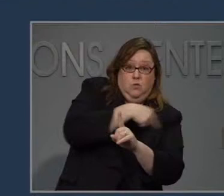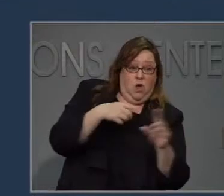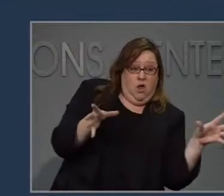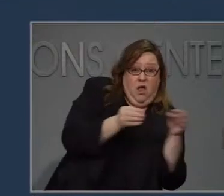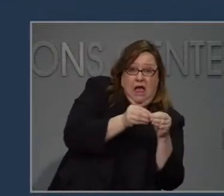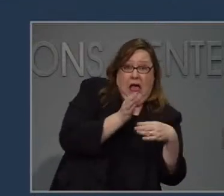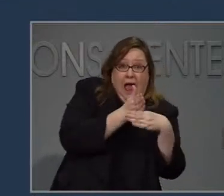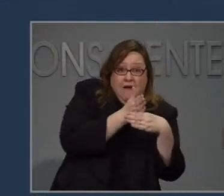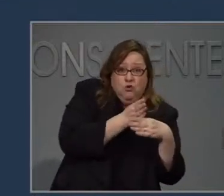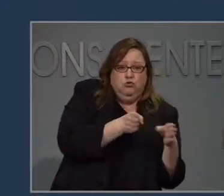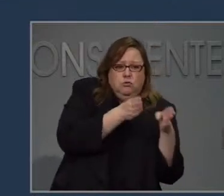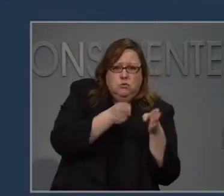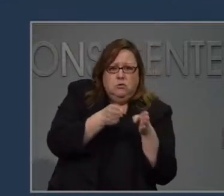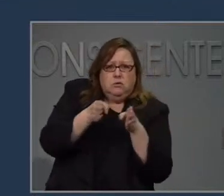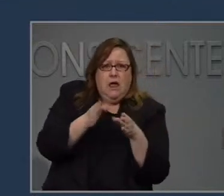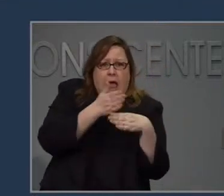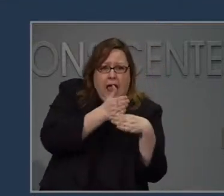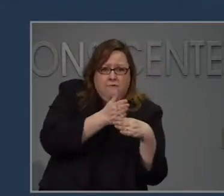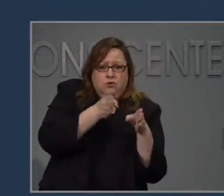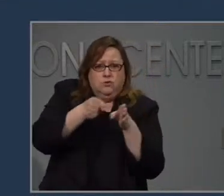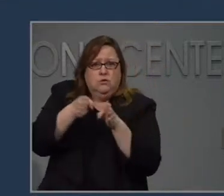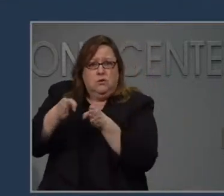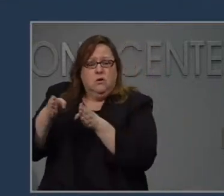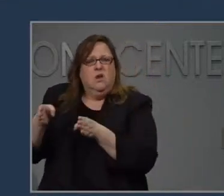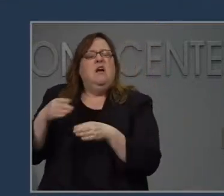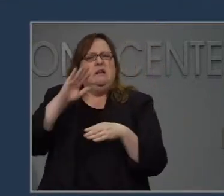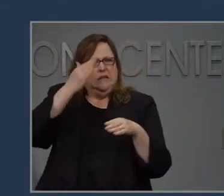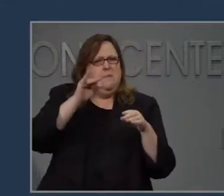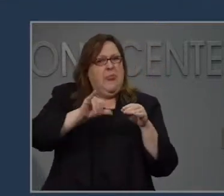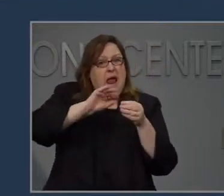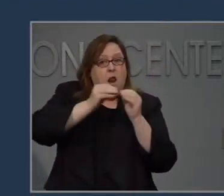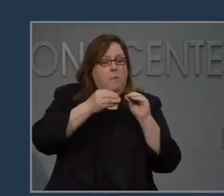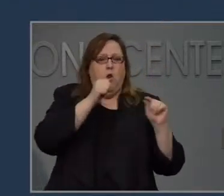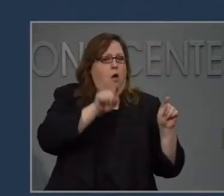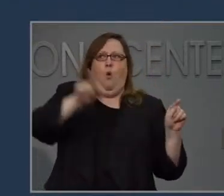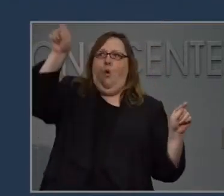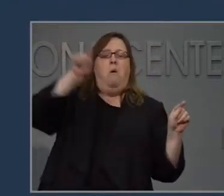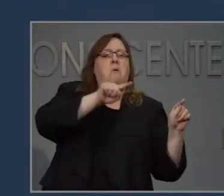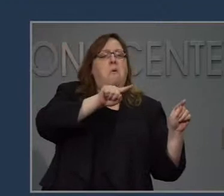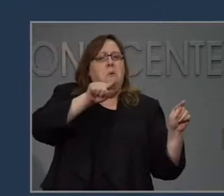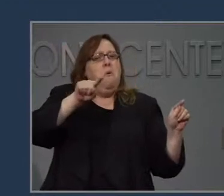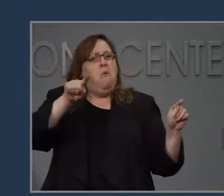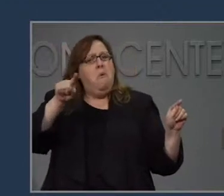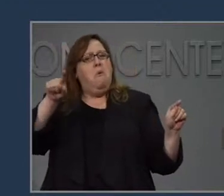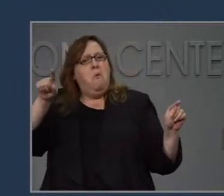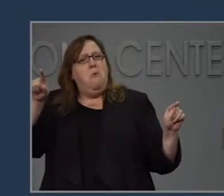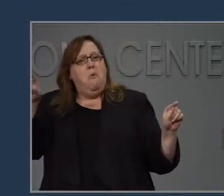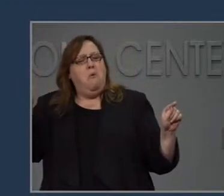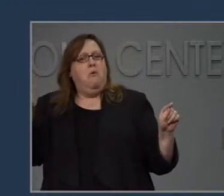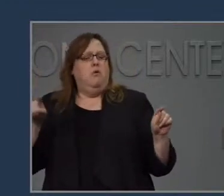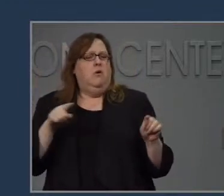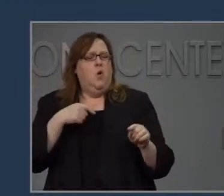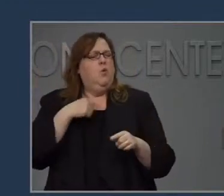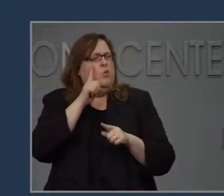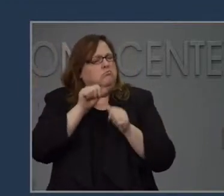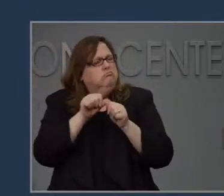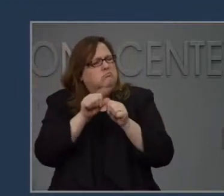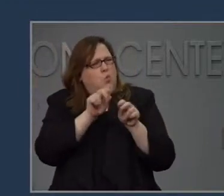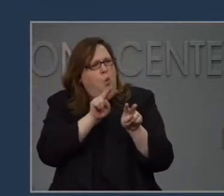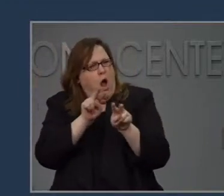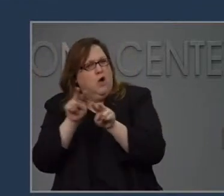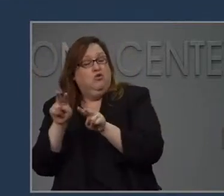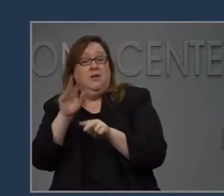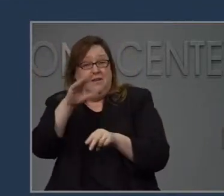look like we're beginning to level. We'll keep watching this, but remember, we've been doing a lot more testing, so the fact that we're